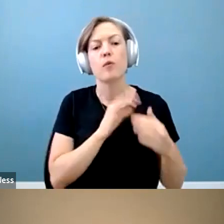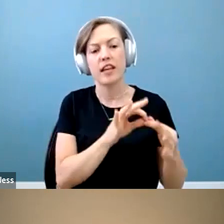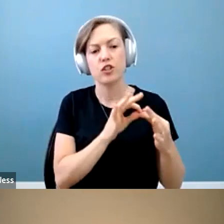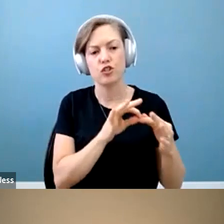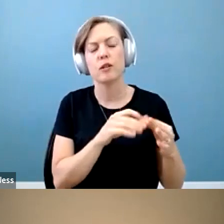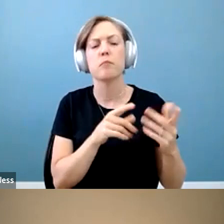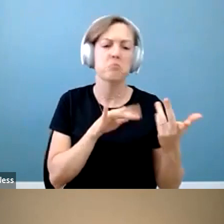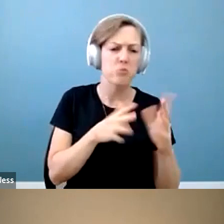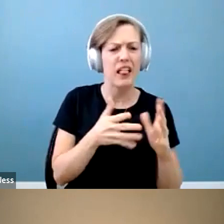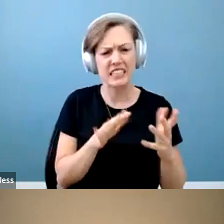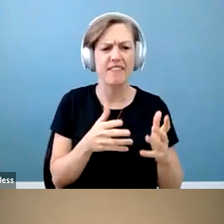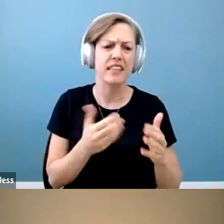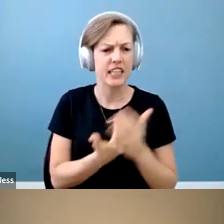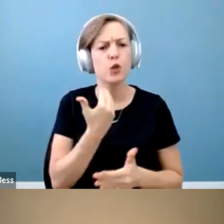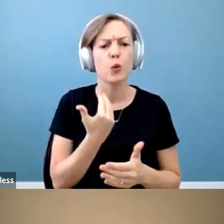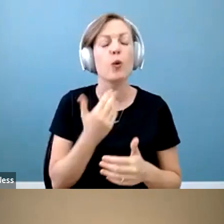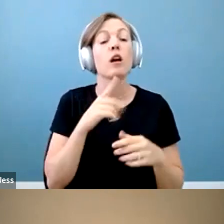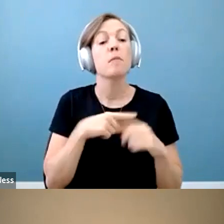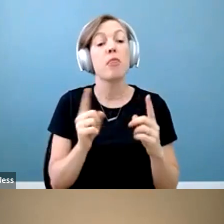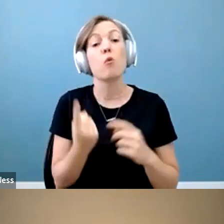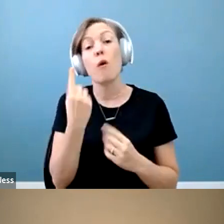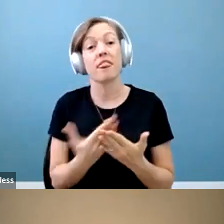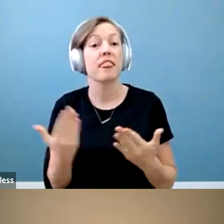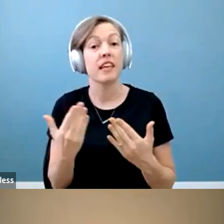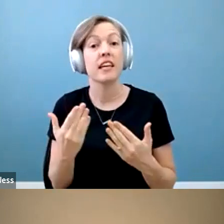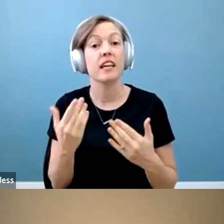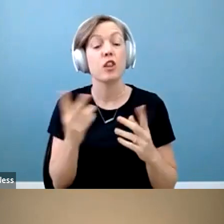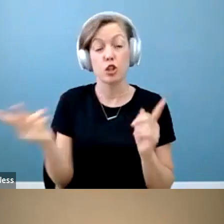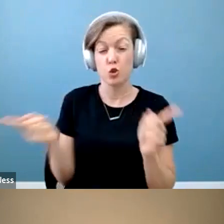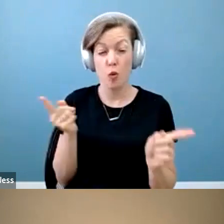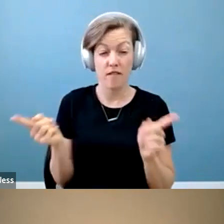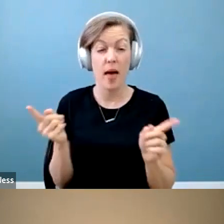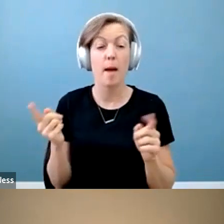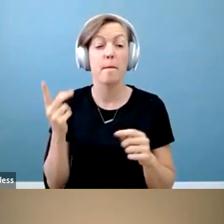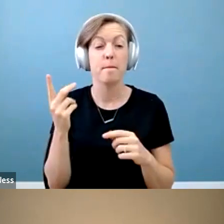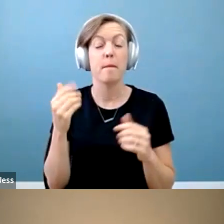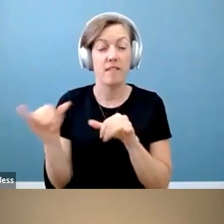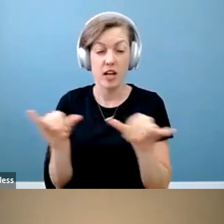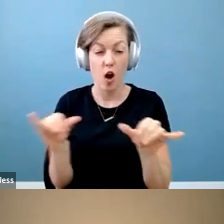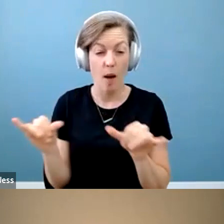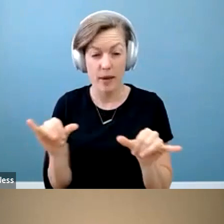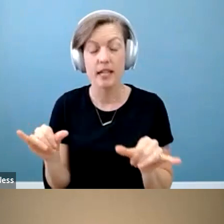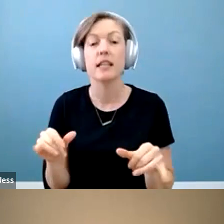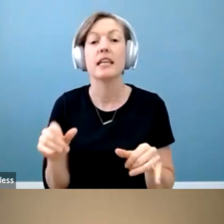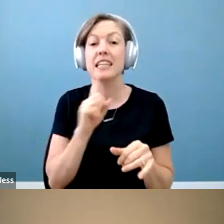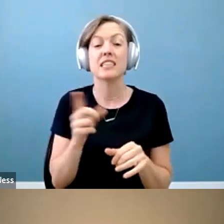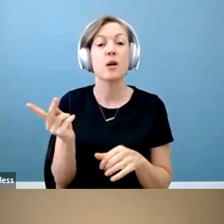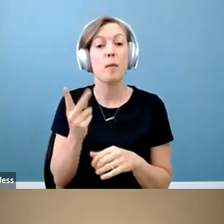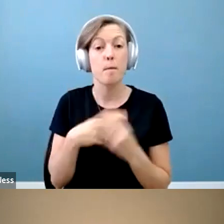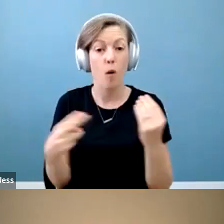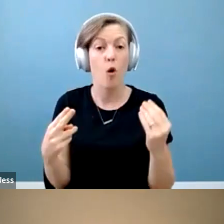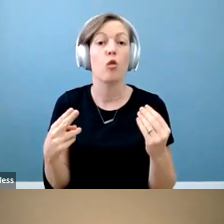is relatively new, but the one thing the two of them have in common is that they're both